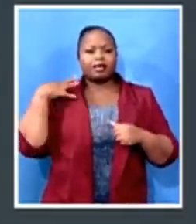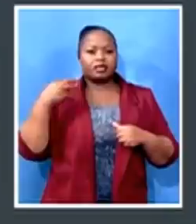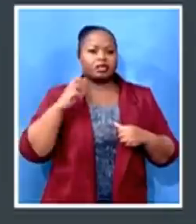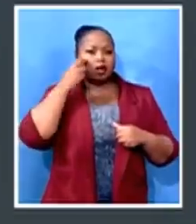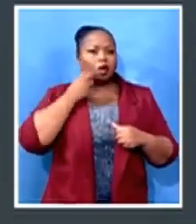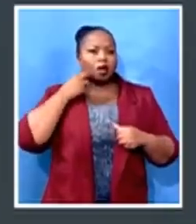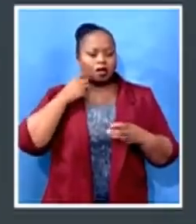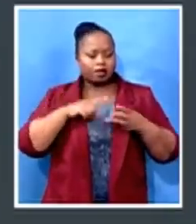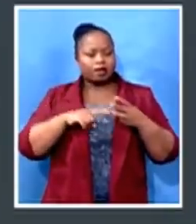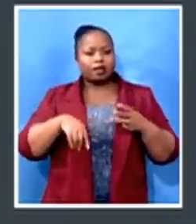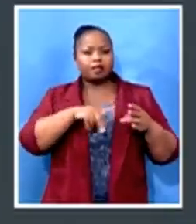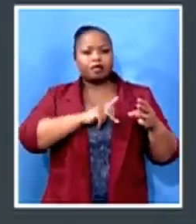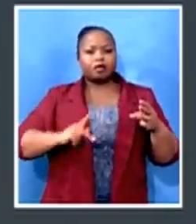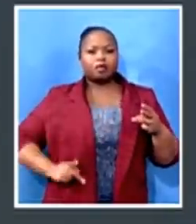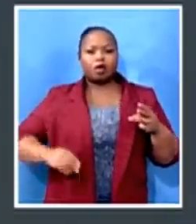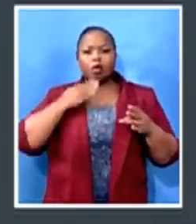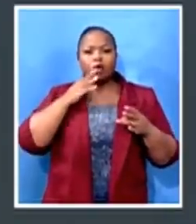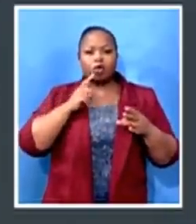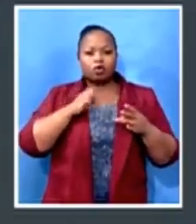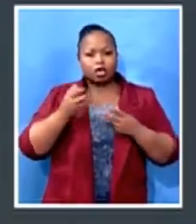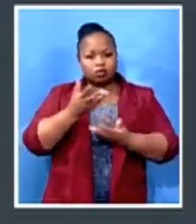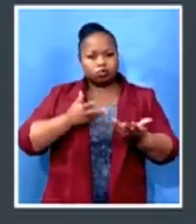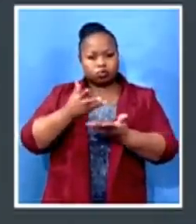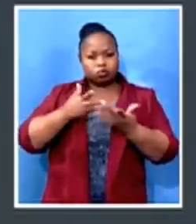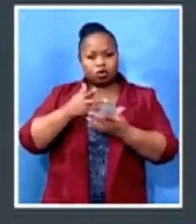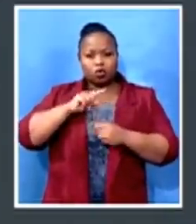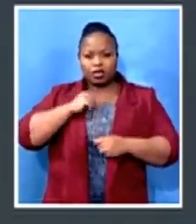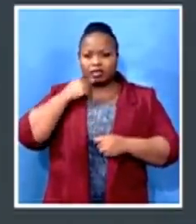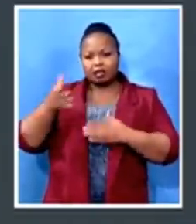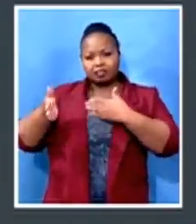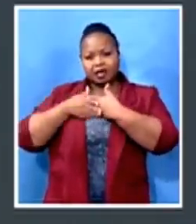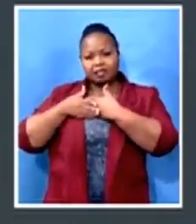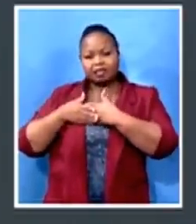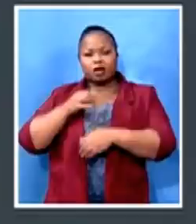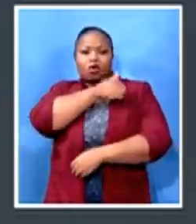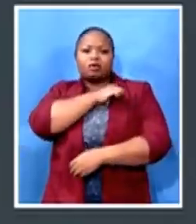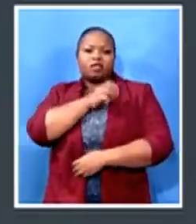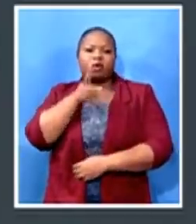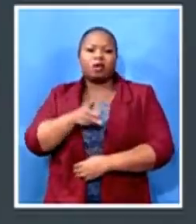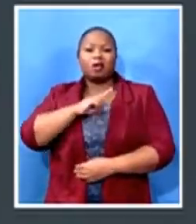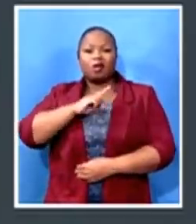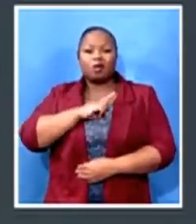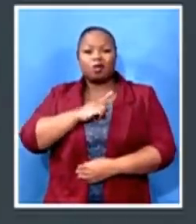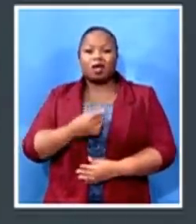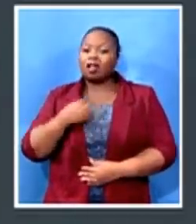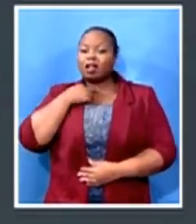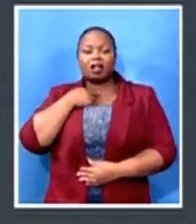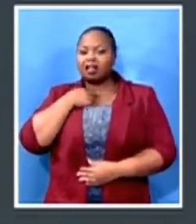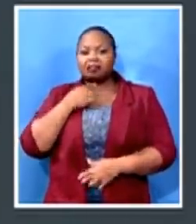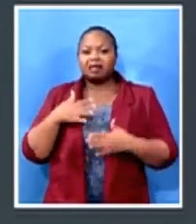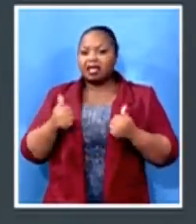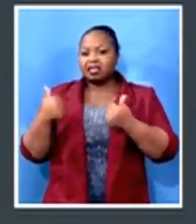was informed by a decision to close down Frere Hospital after it had failed to meet the health and safety standards, according to the